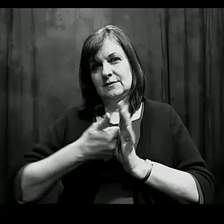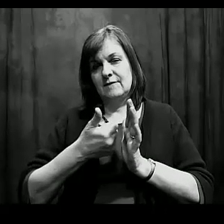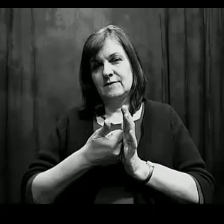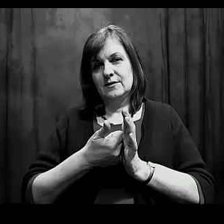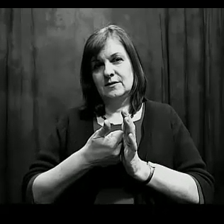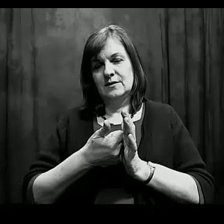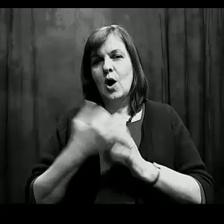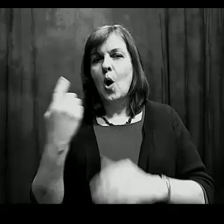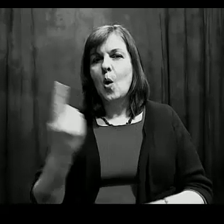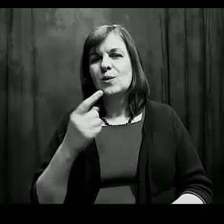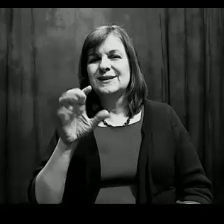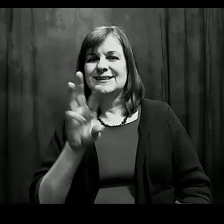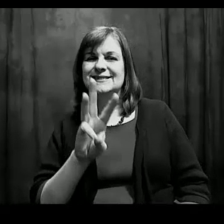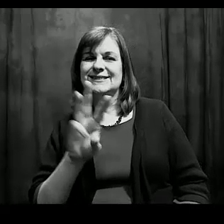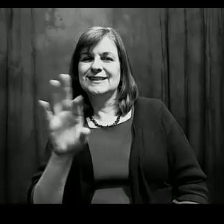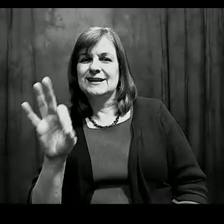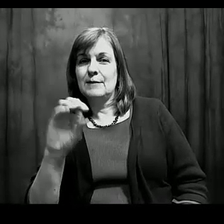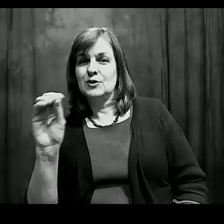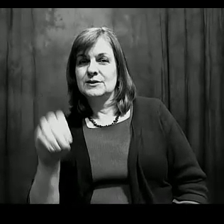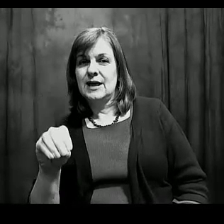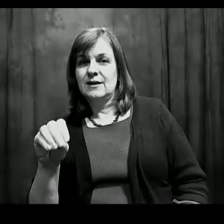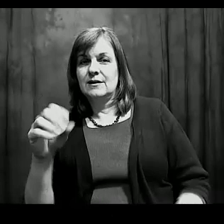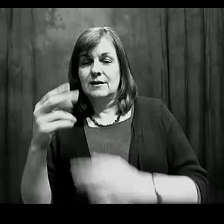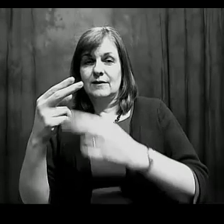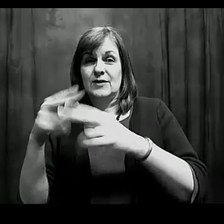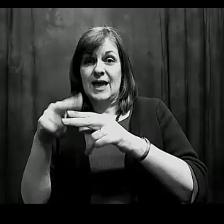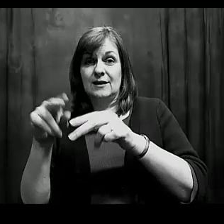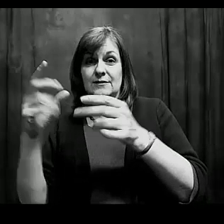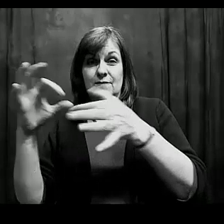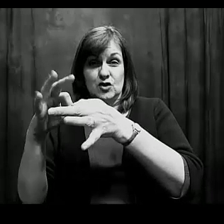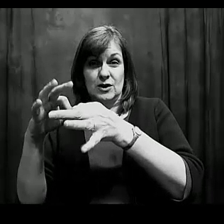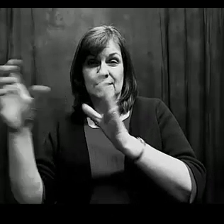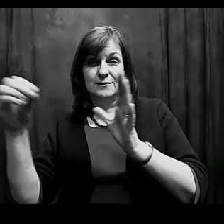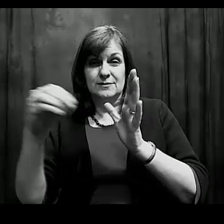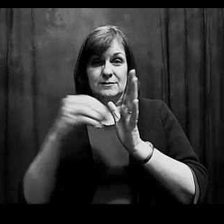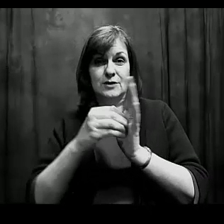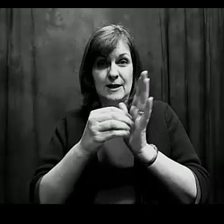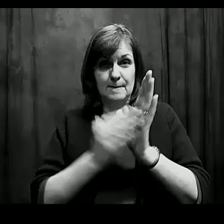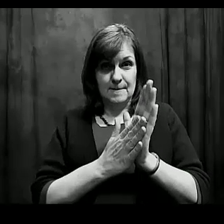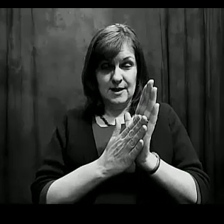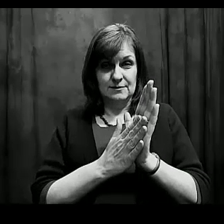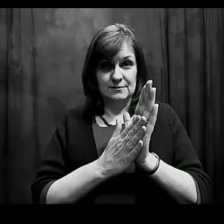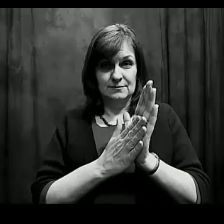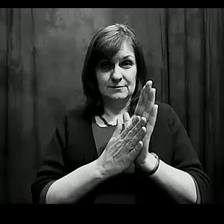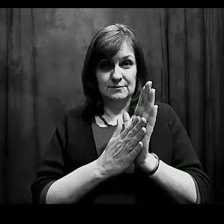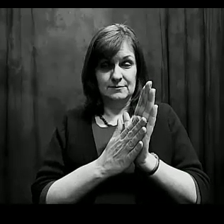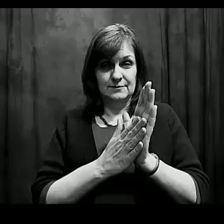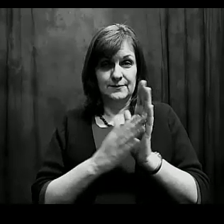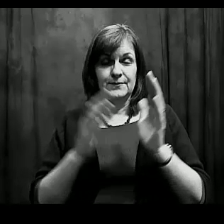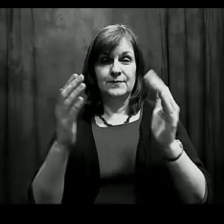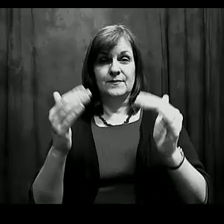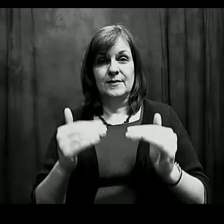at only 69% success, okay, for implantation.